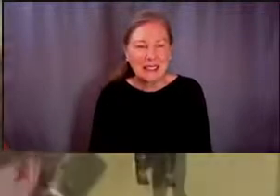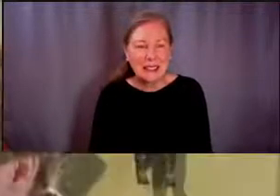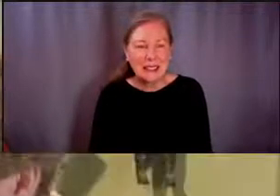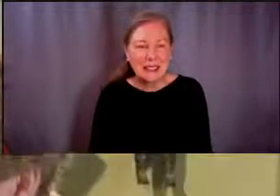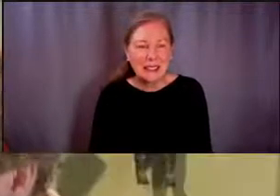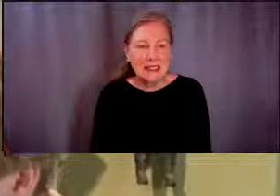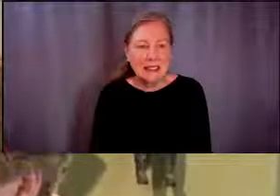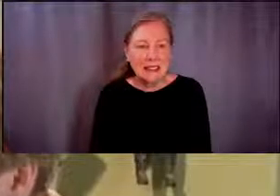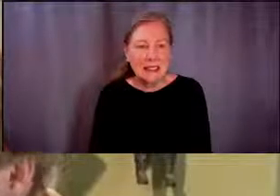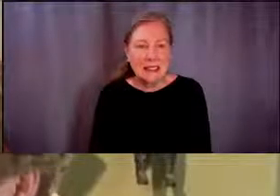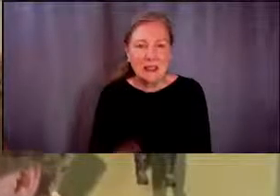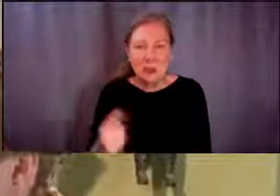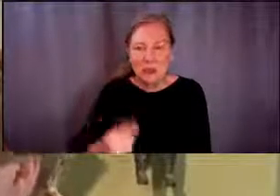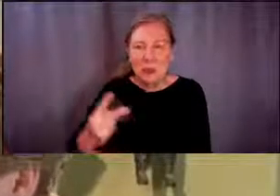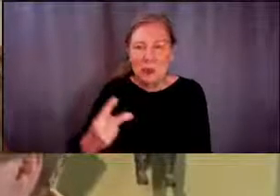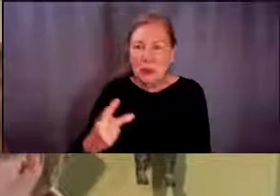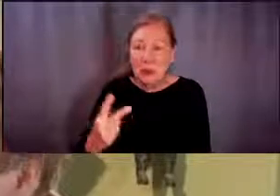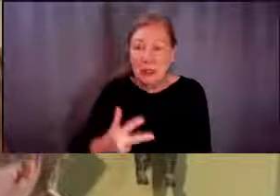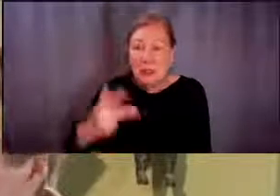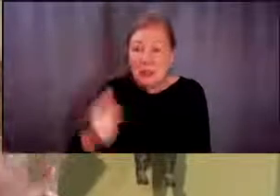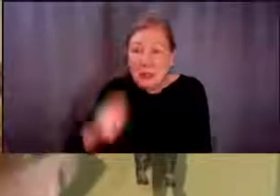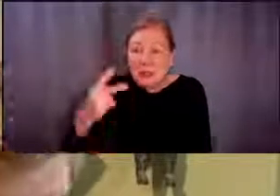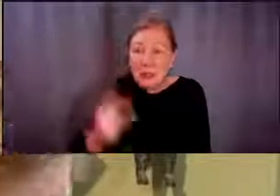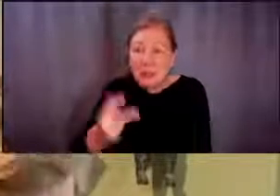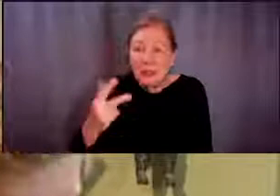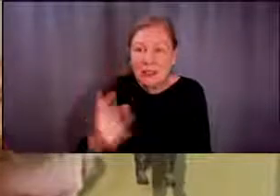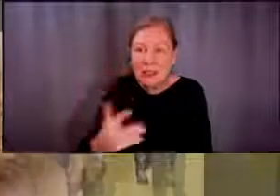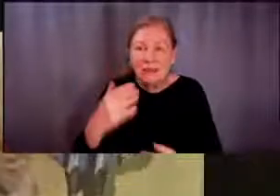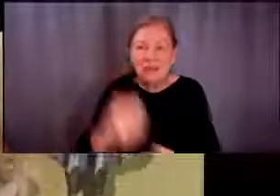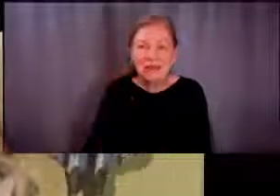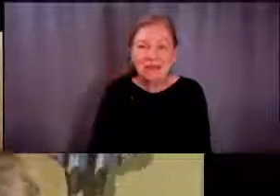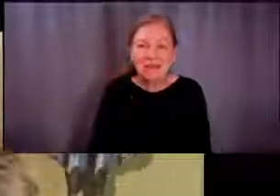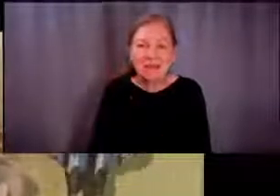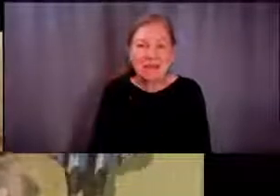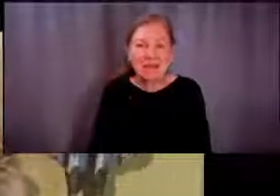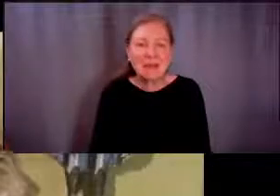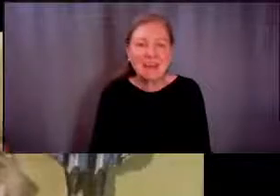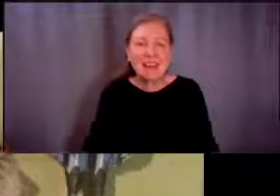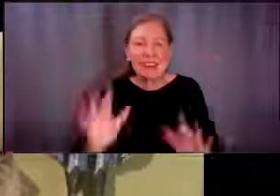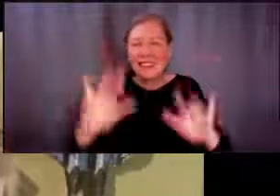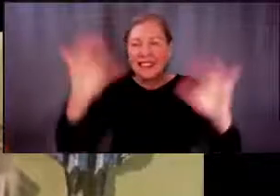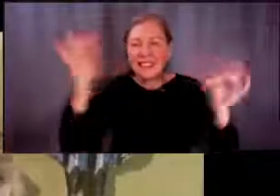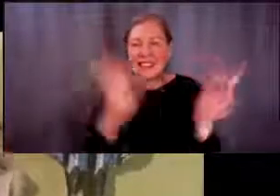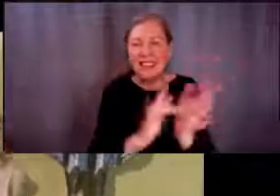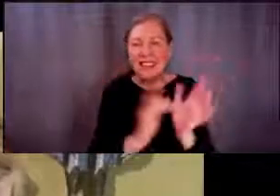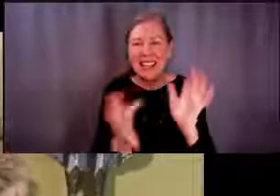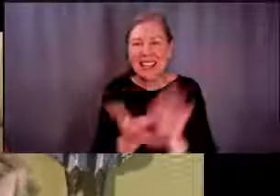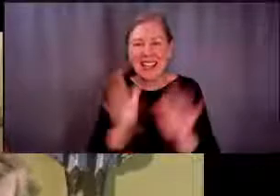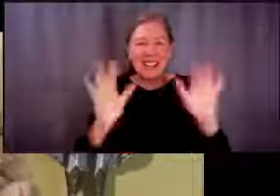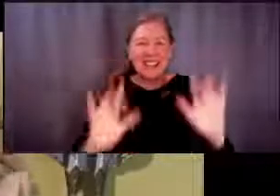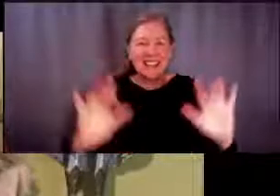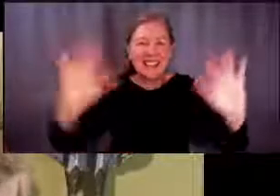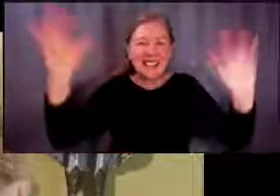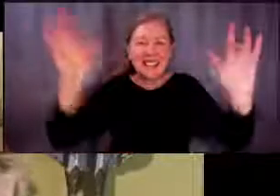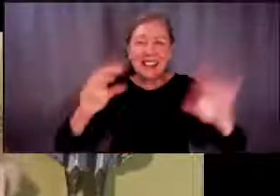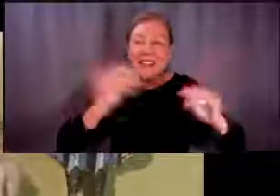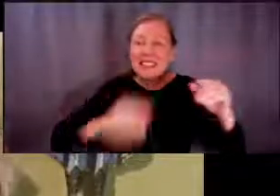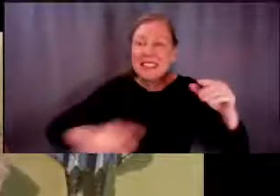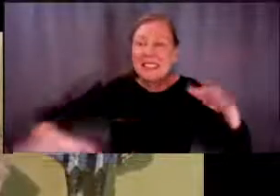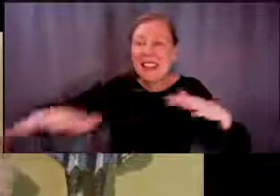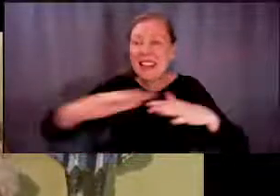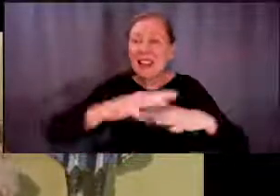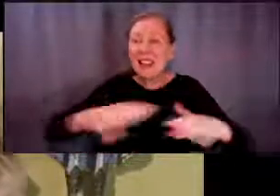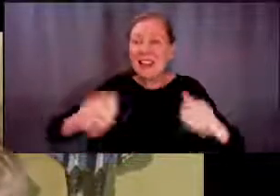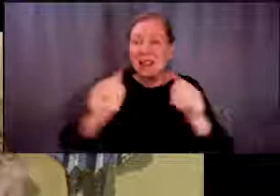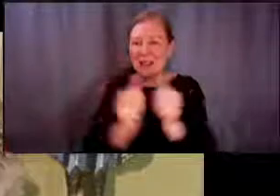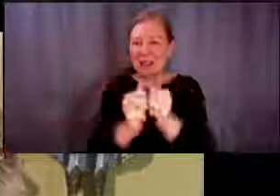One, two, one, two, three, four. Shine, Jesus, shine. Fill this